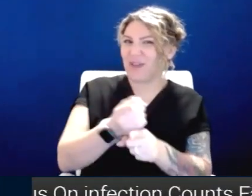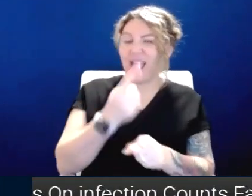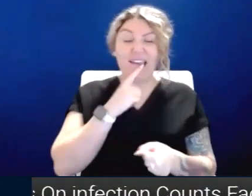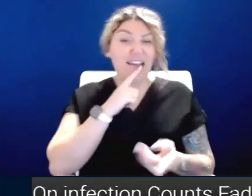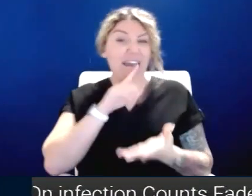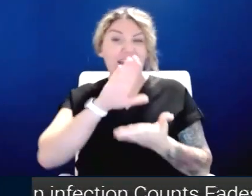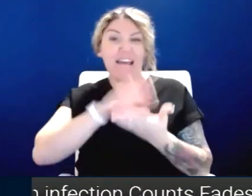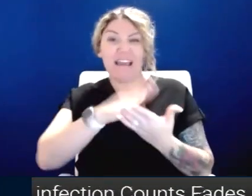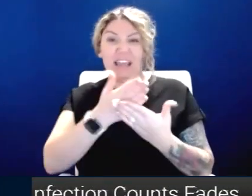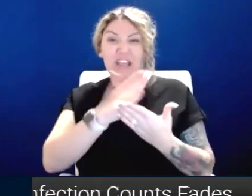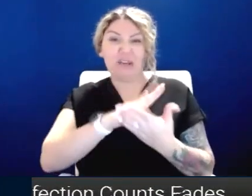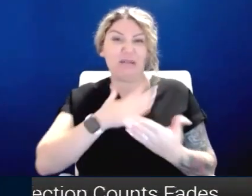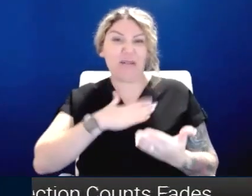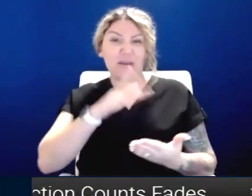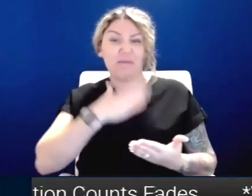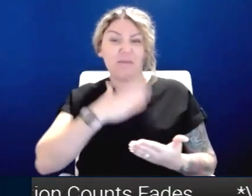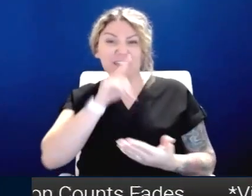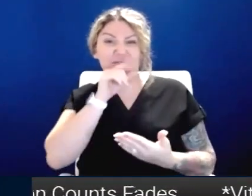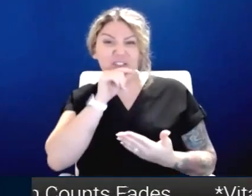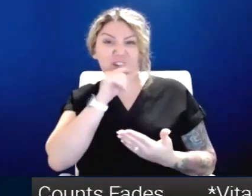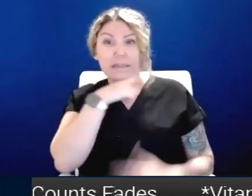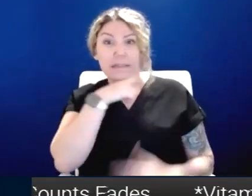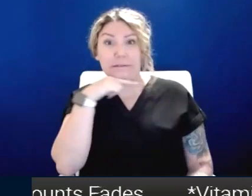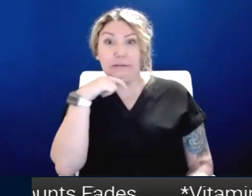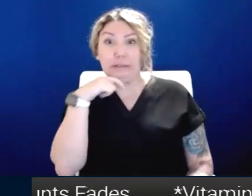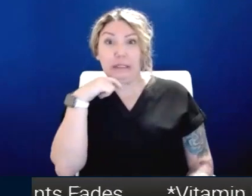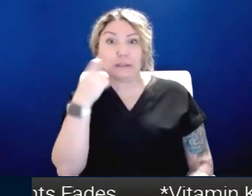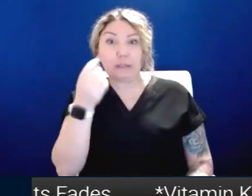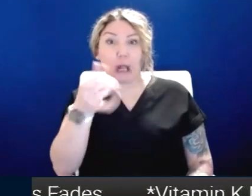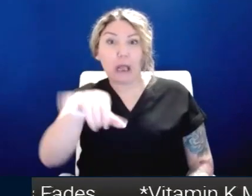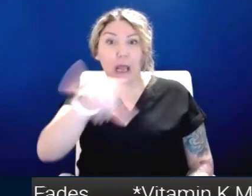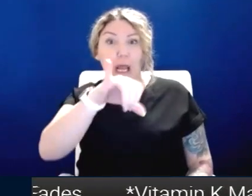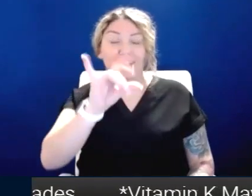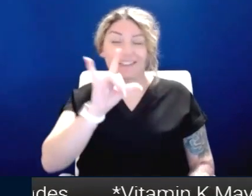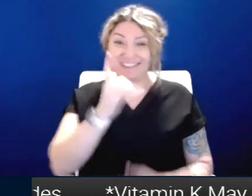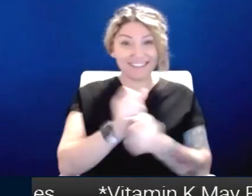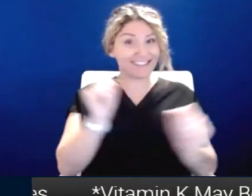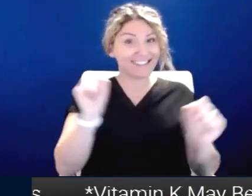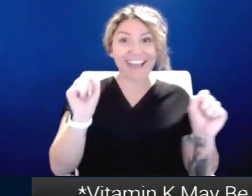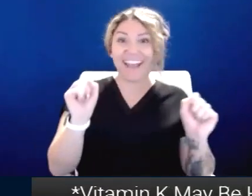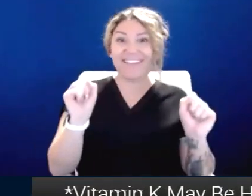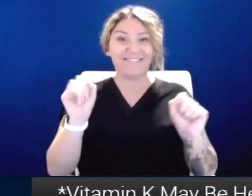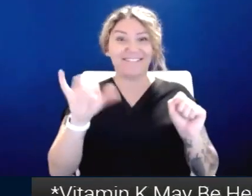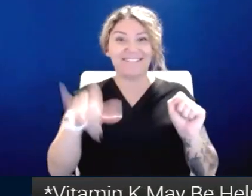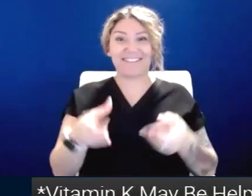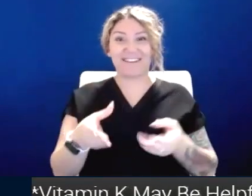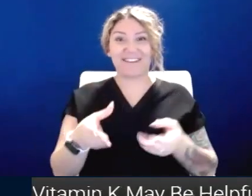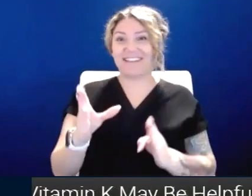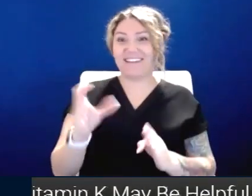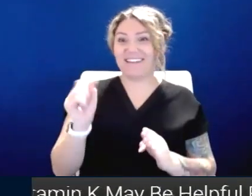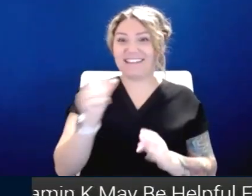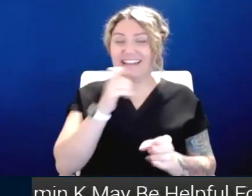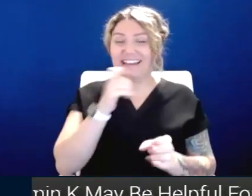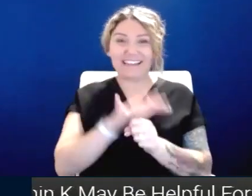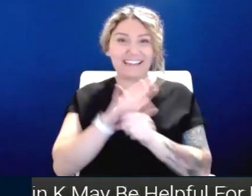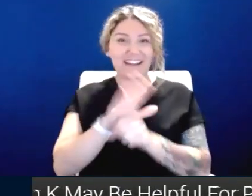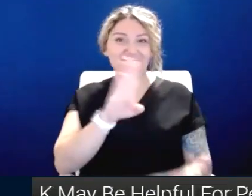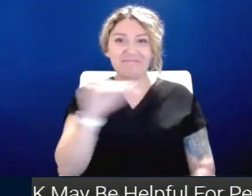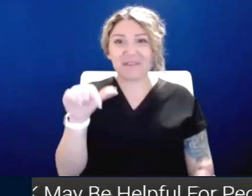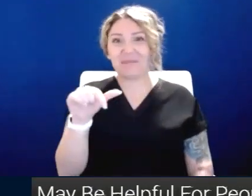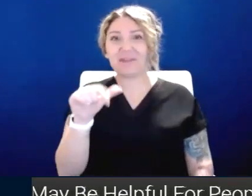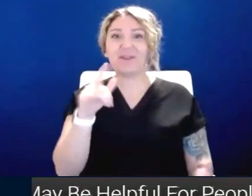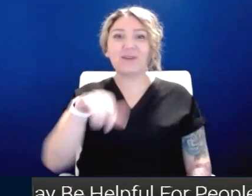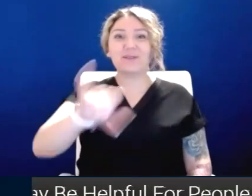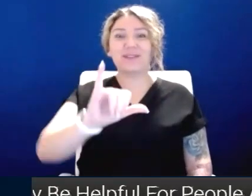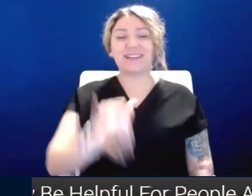shoe. It's just so dry. You just put something on top safe of it. that way, that's right. Right, nice and safe that If you way. add enough barbecue sauce, it'll be fine. Hey, you can put it on anything. All